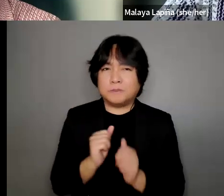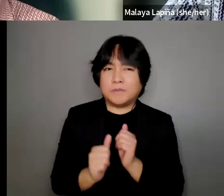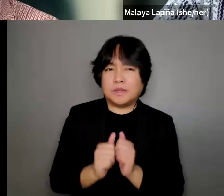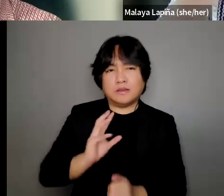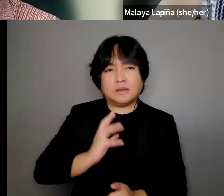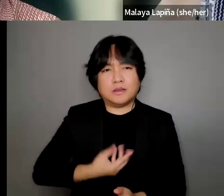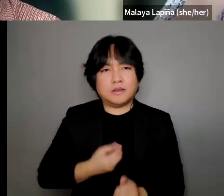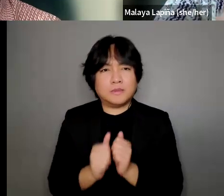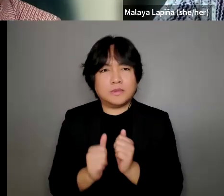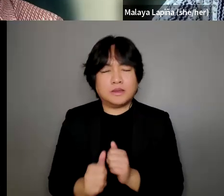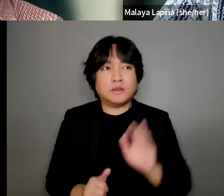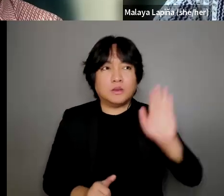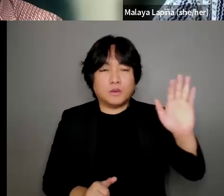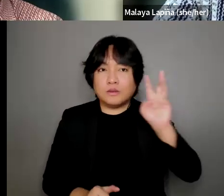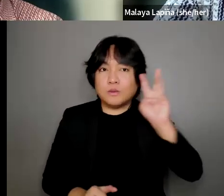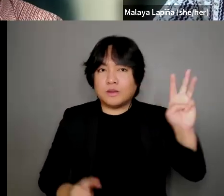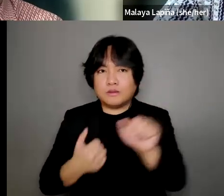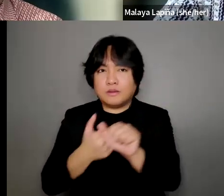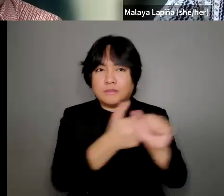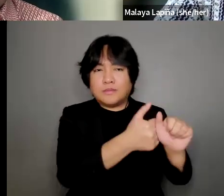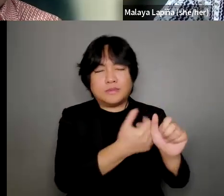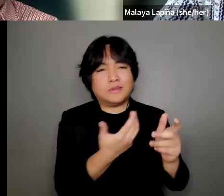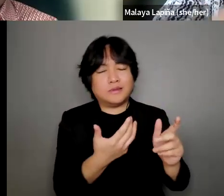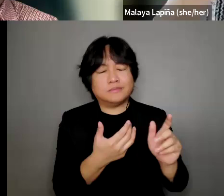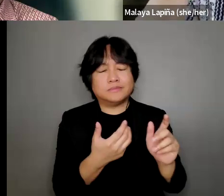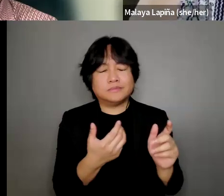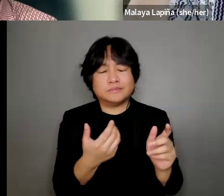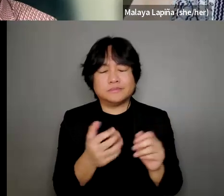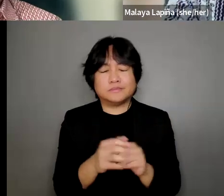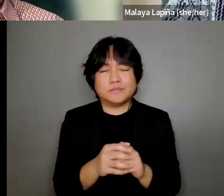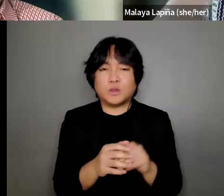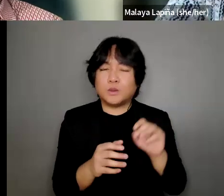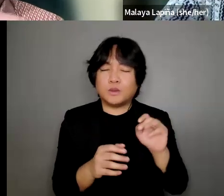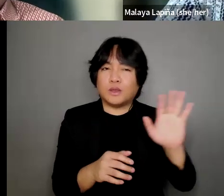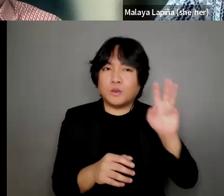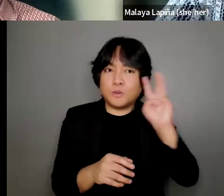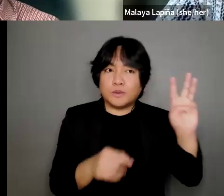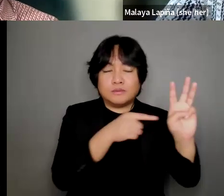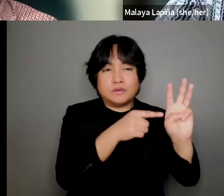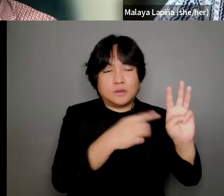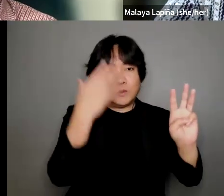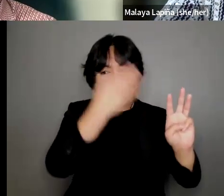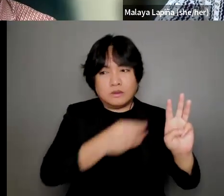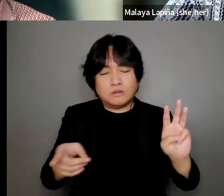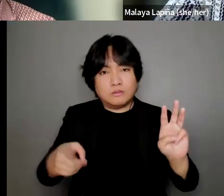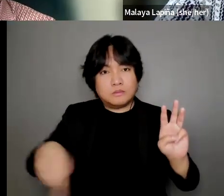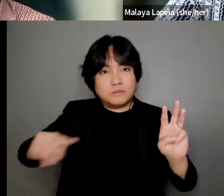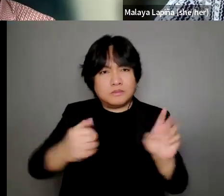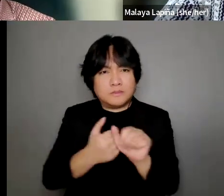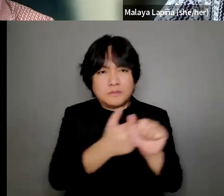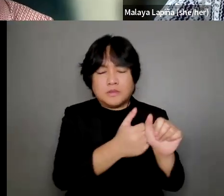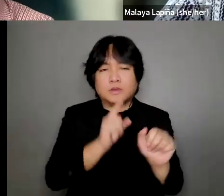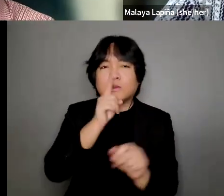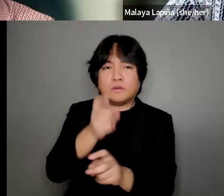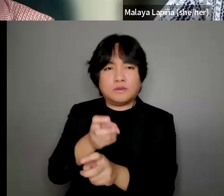to pander to the Western standards, no, uh, and Western standards of beauty in particular. So it's hard, no,